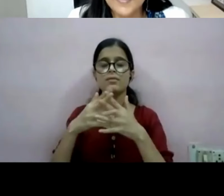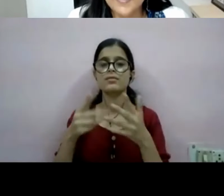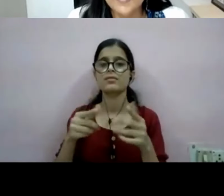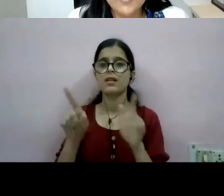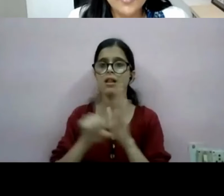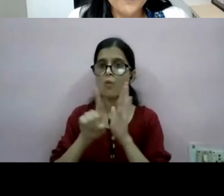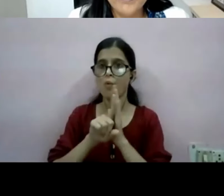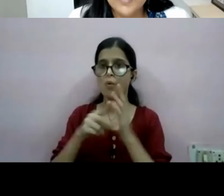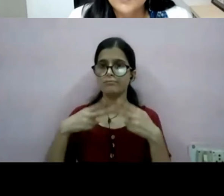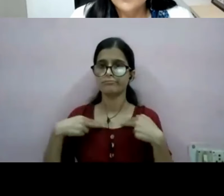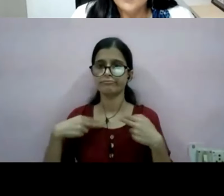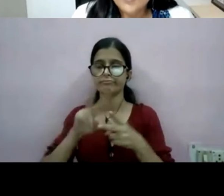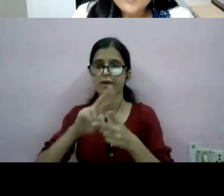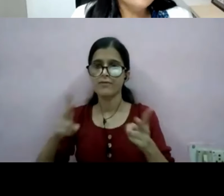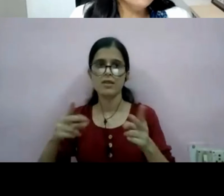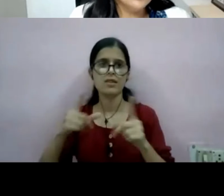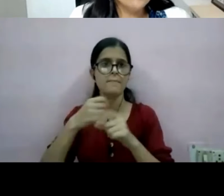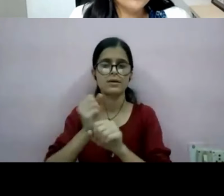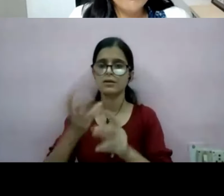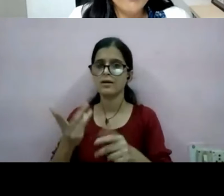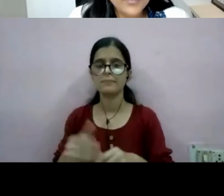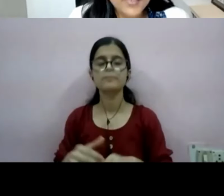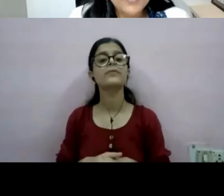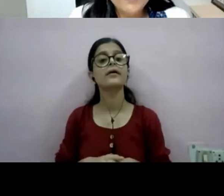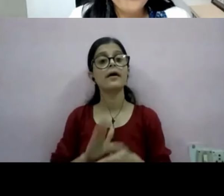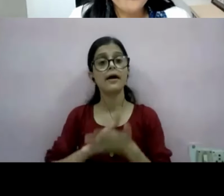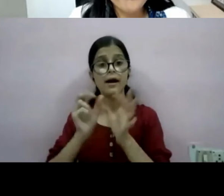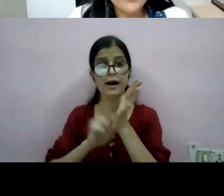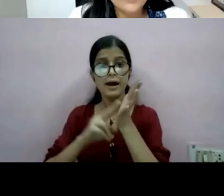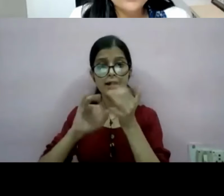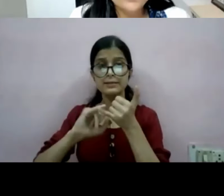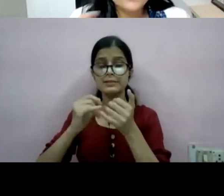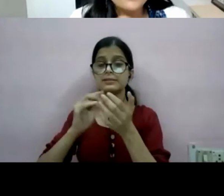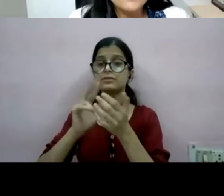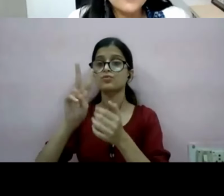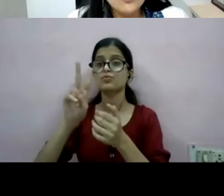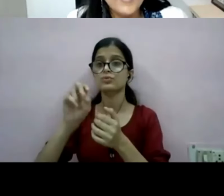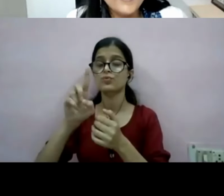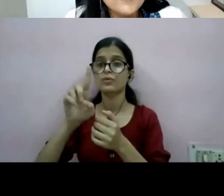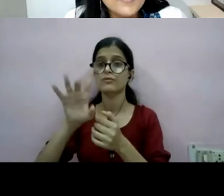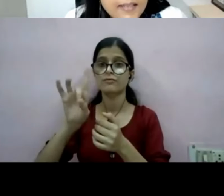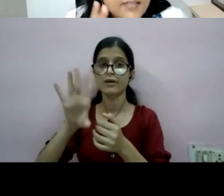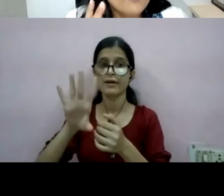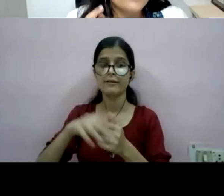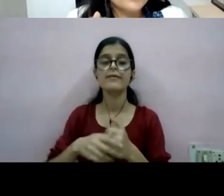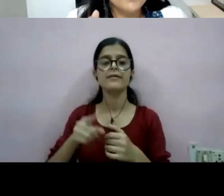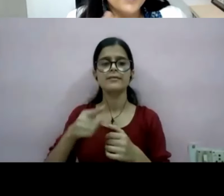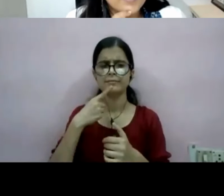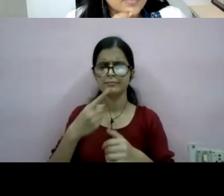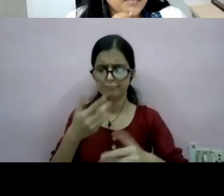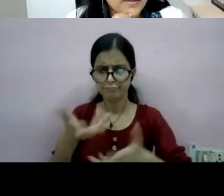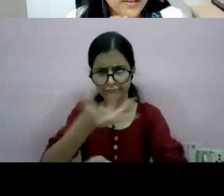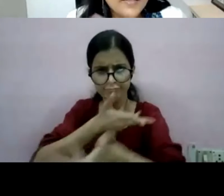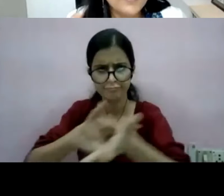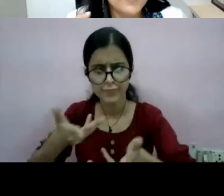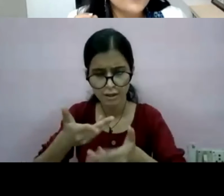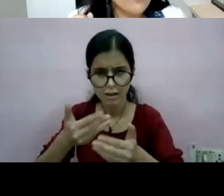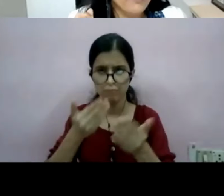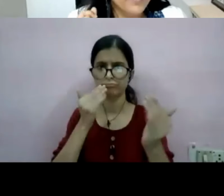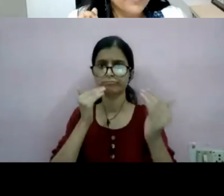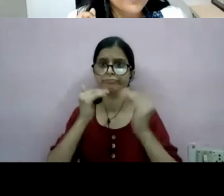and psychiatry. Hans in 2015 discusses how extensive discrimination